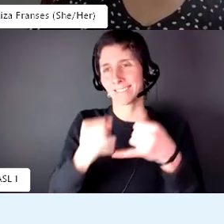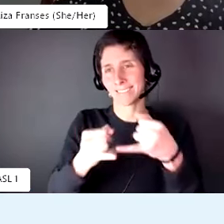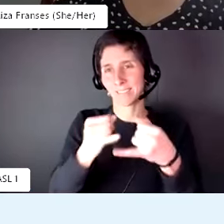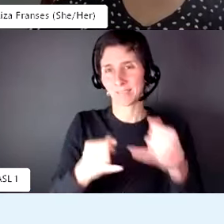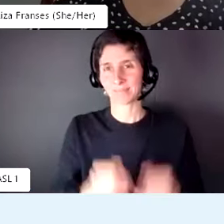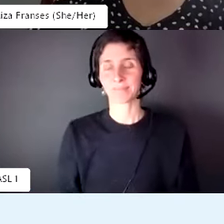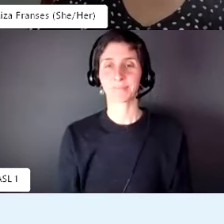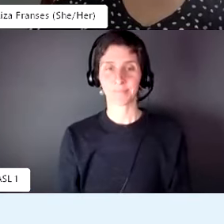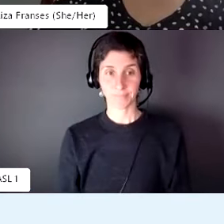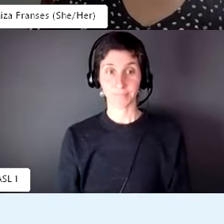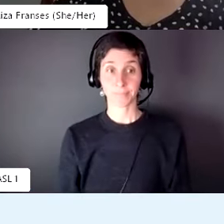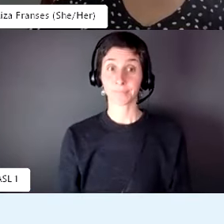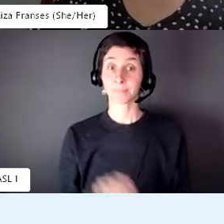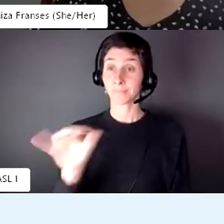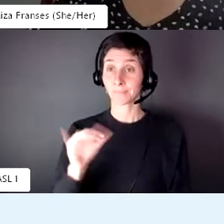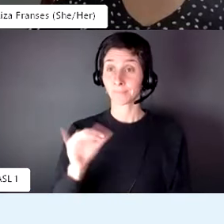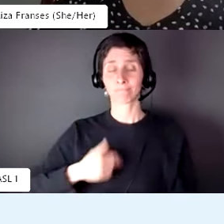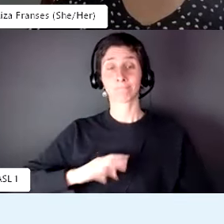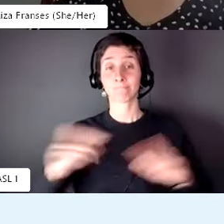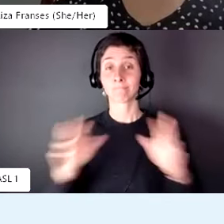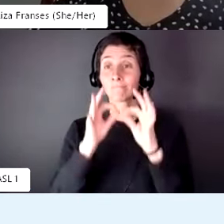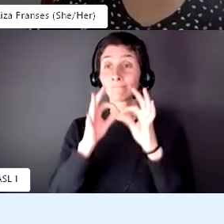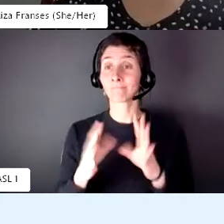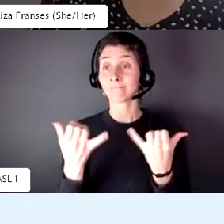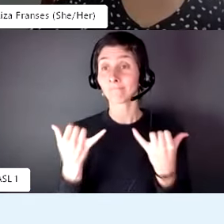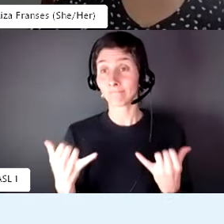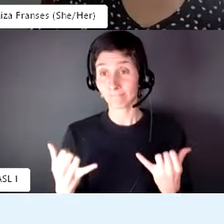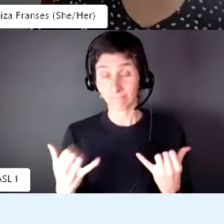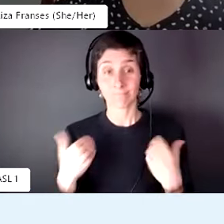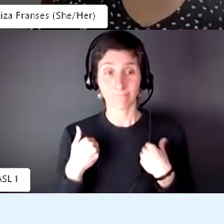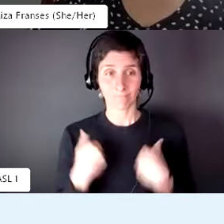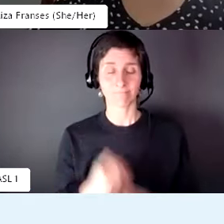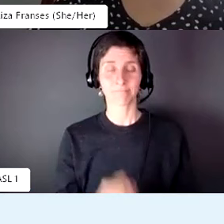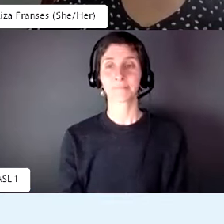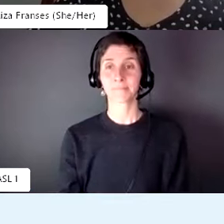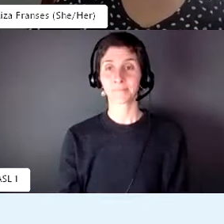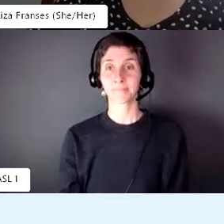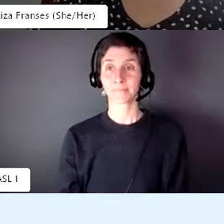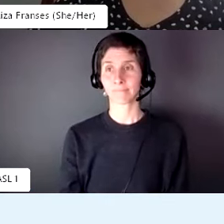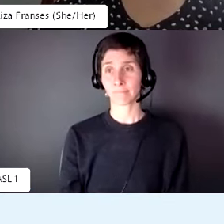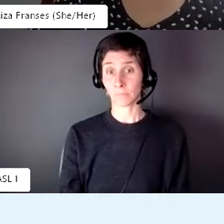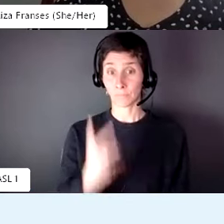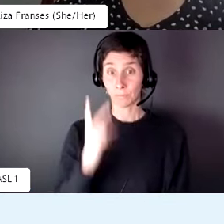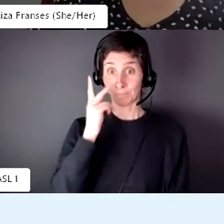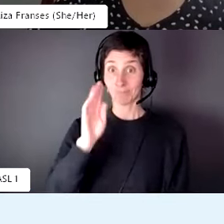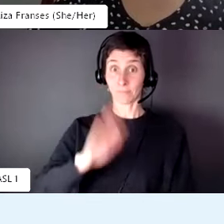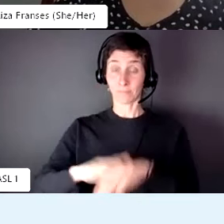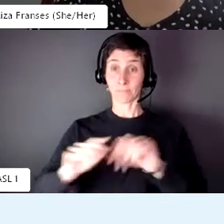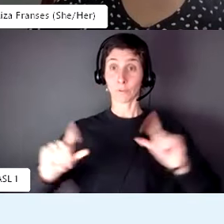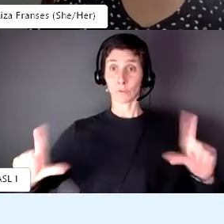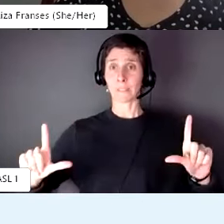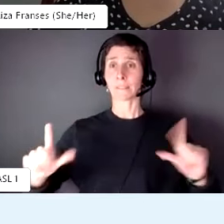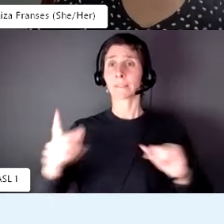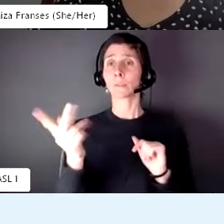As I mentioned, we do have ASL interpreters with us today. As you see on their screen, they will switch on and